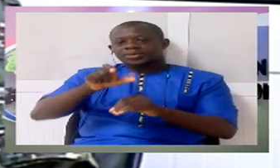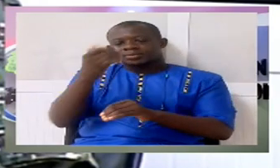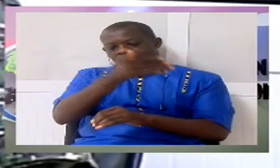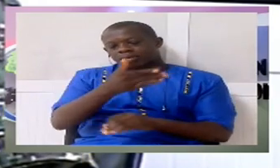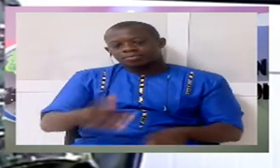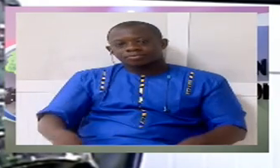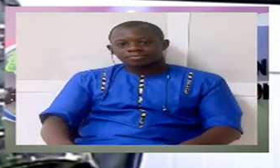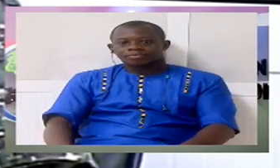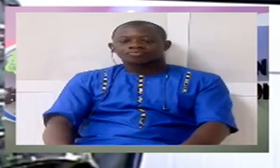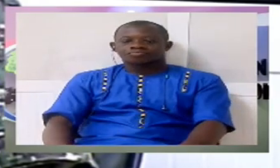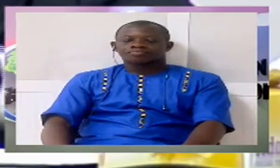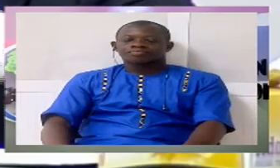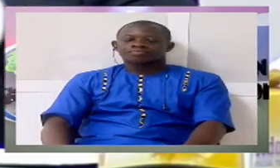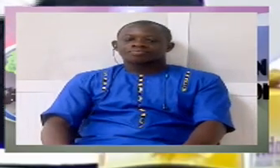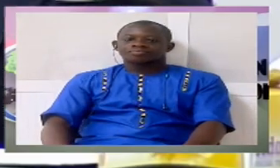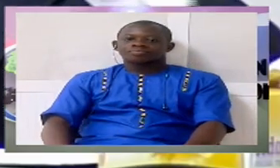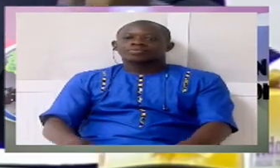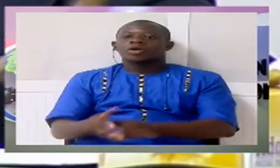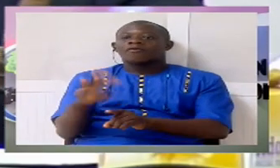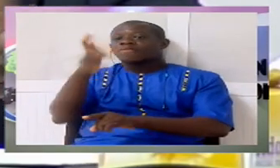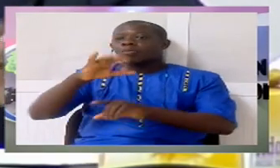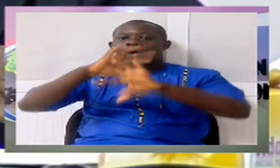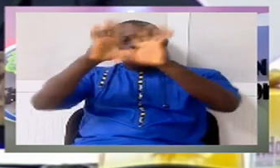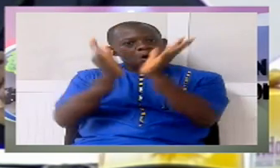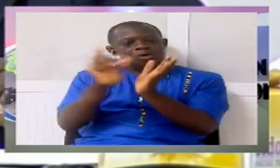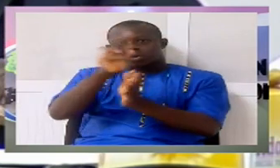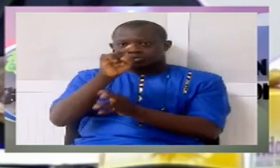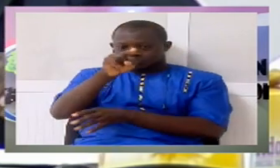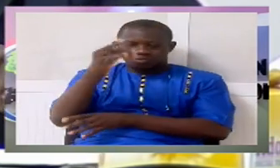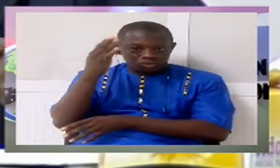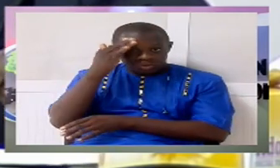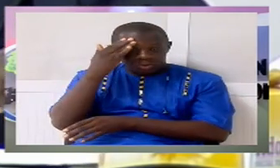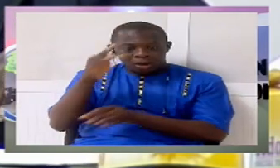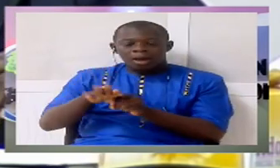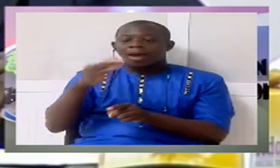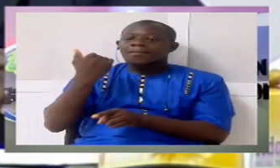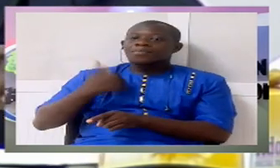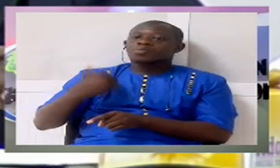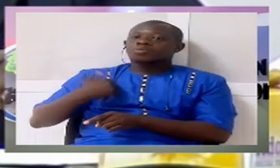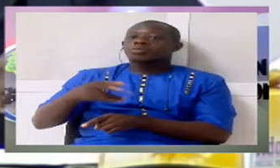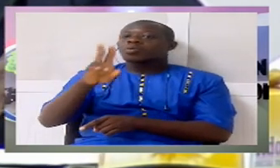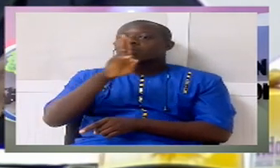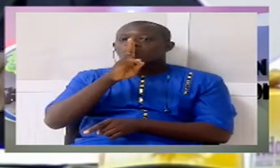their office for further investigation. From all you know, the people who have